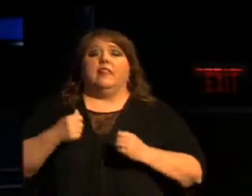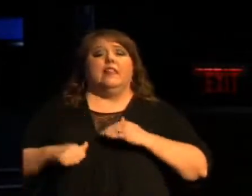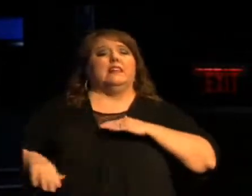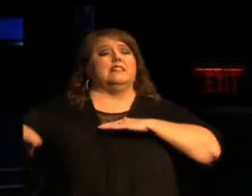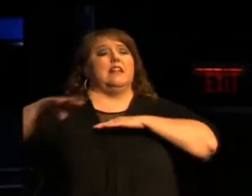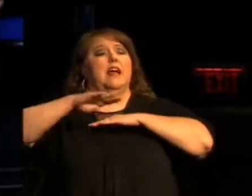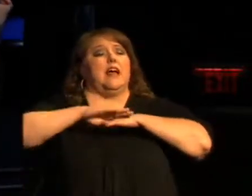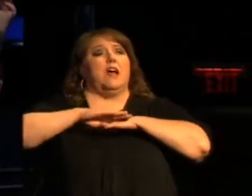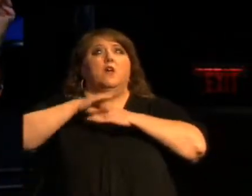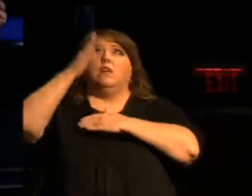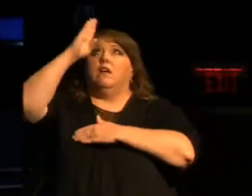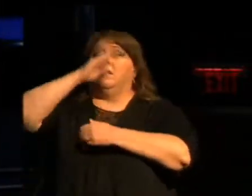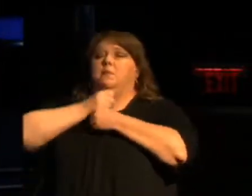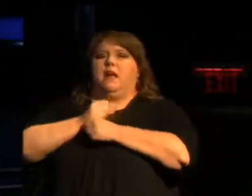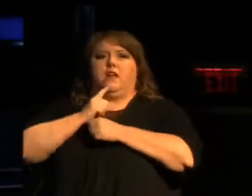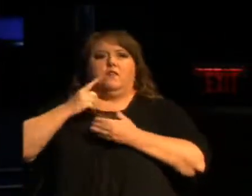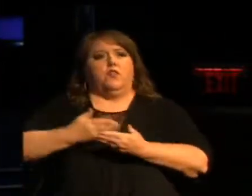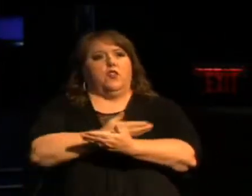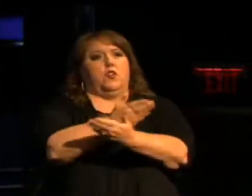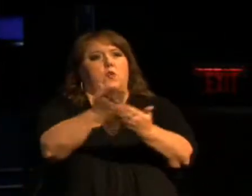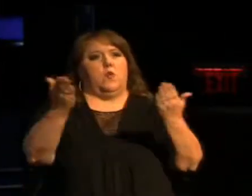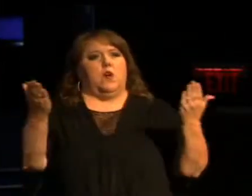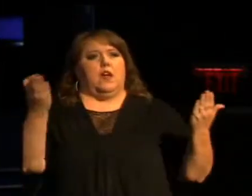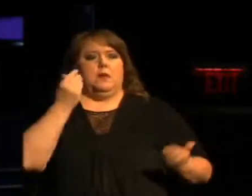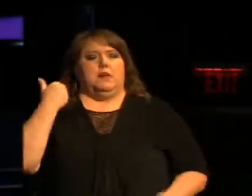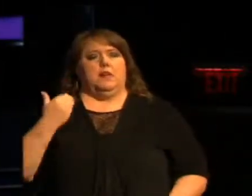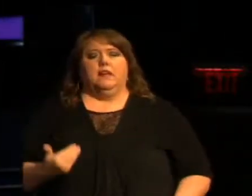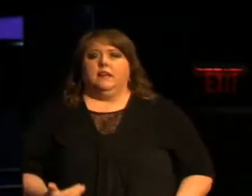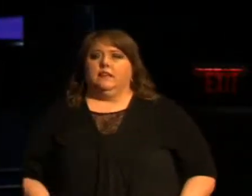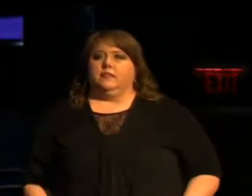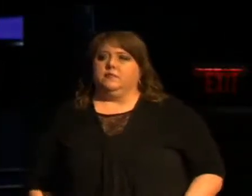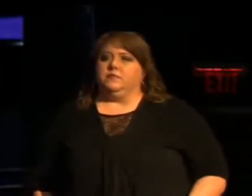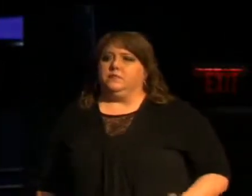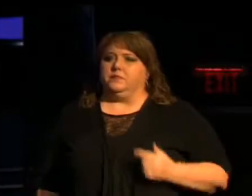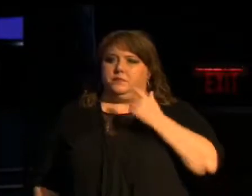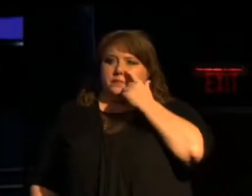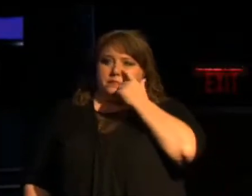Yes, this land was made for you and me.